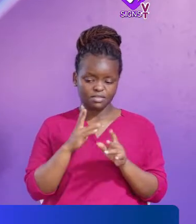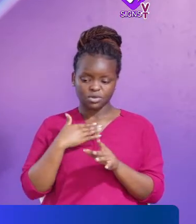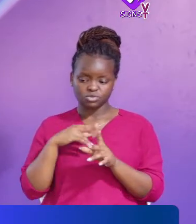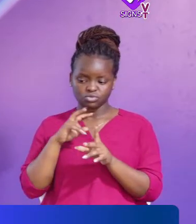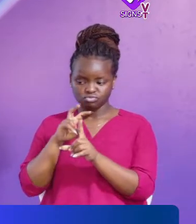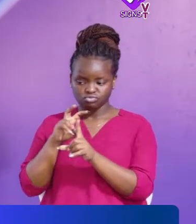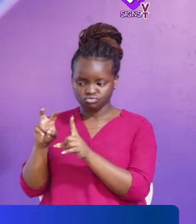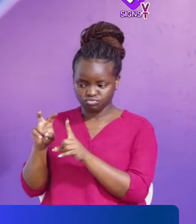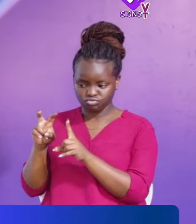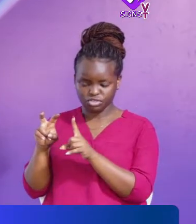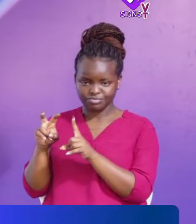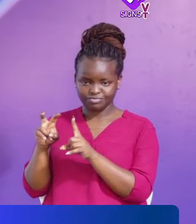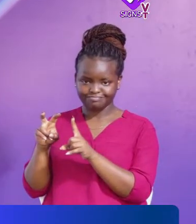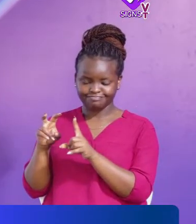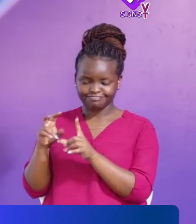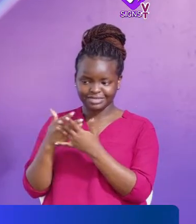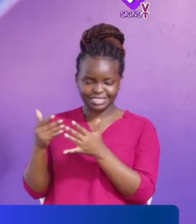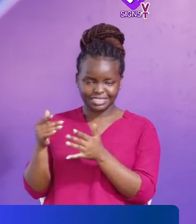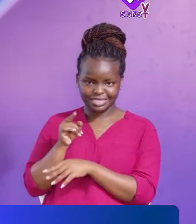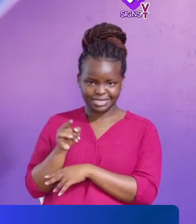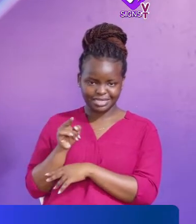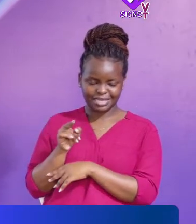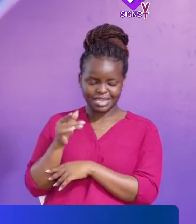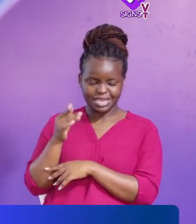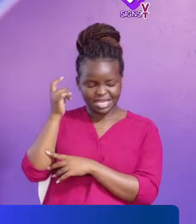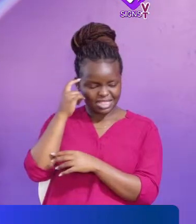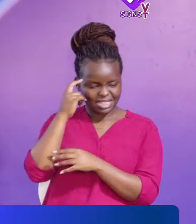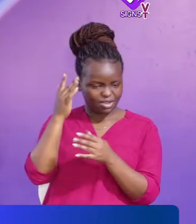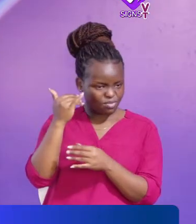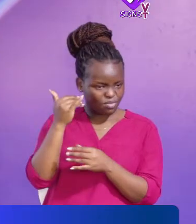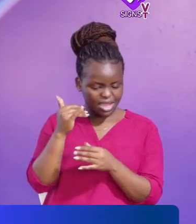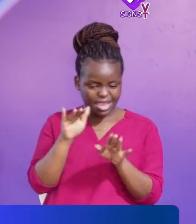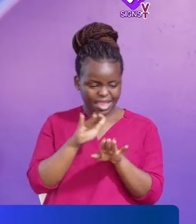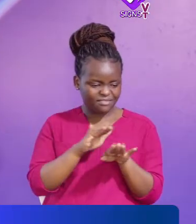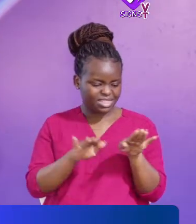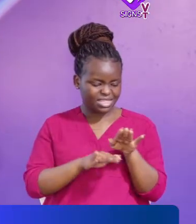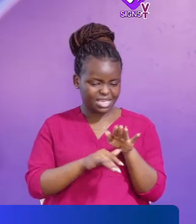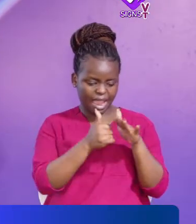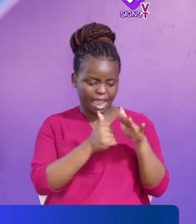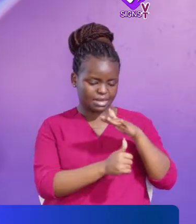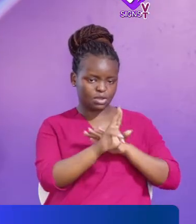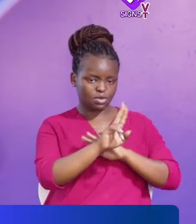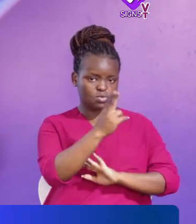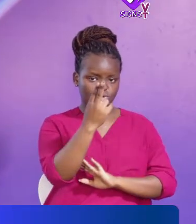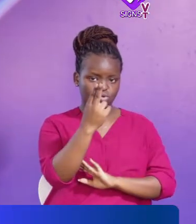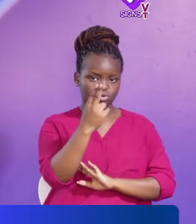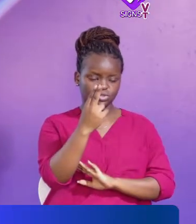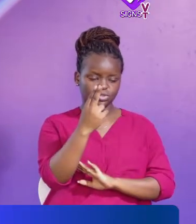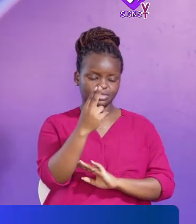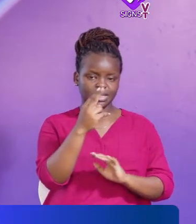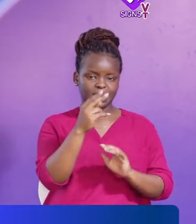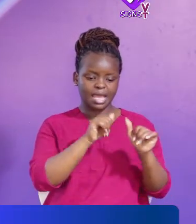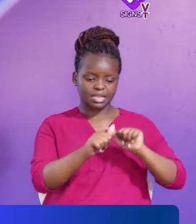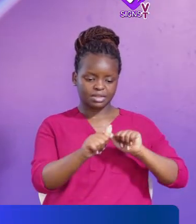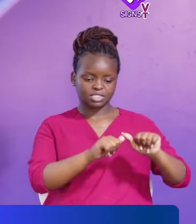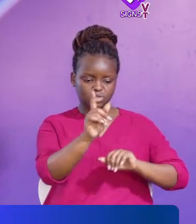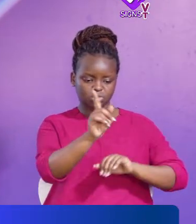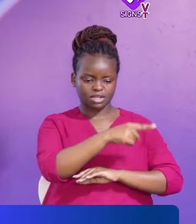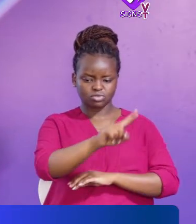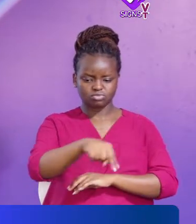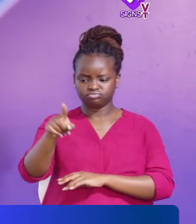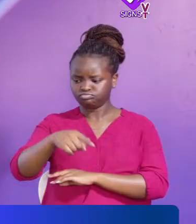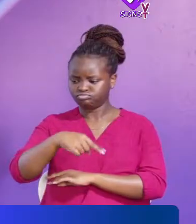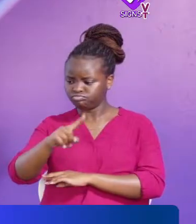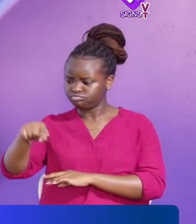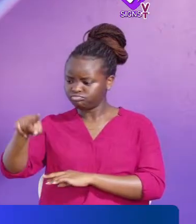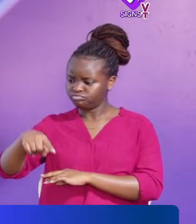Alan, why do you think that nearly everything under Uhuru's administration is being cancelled? Yeah.